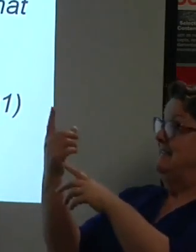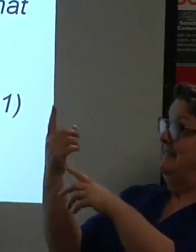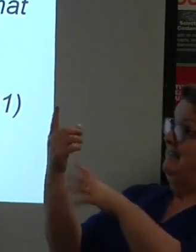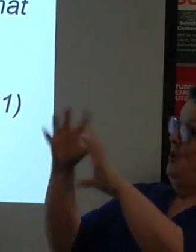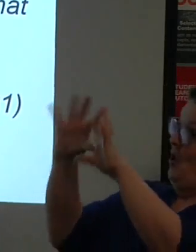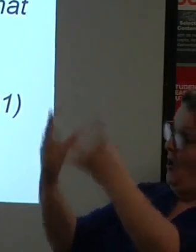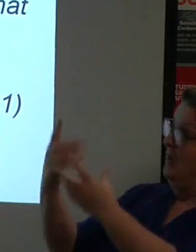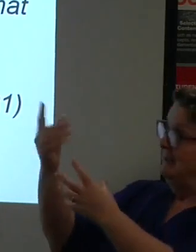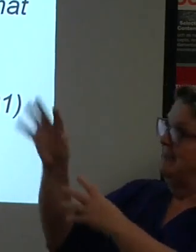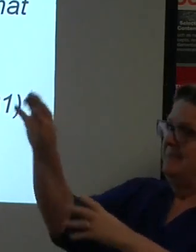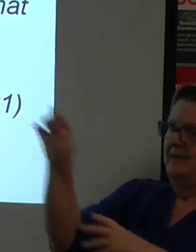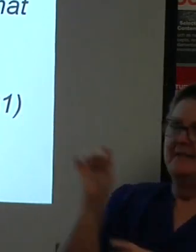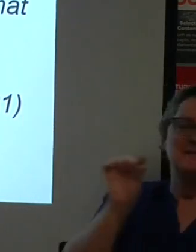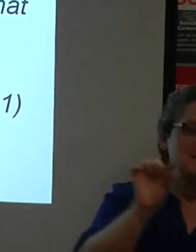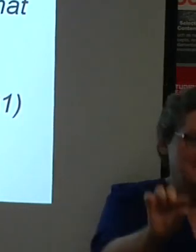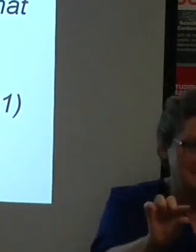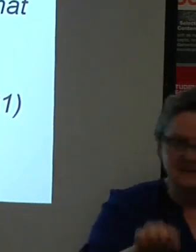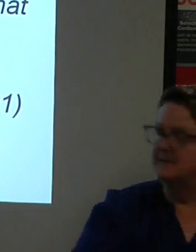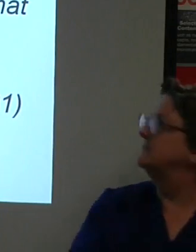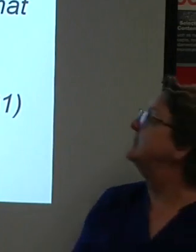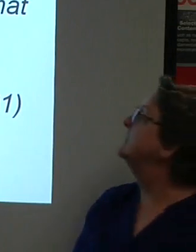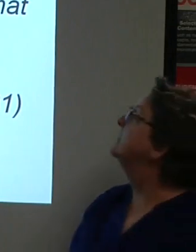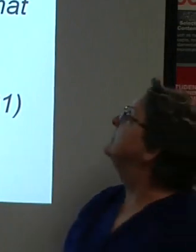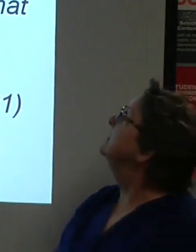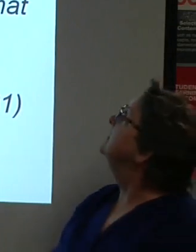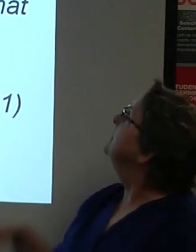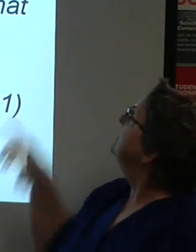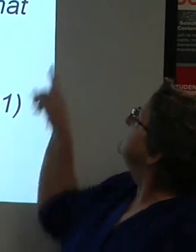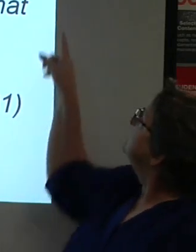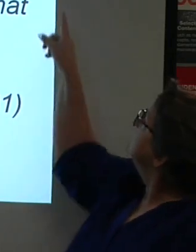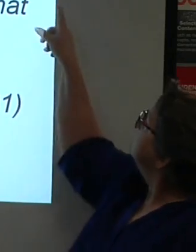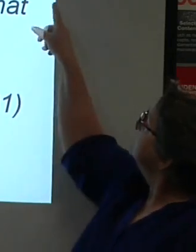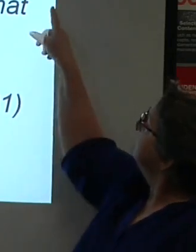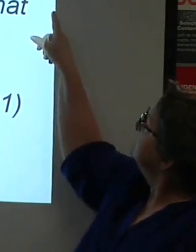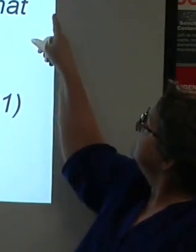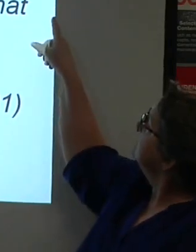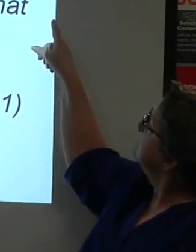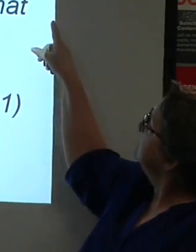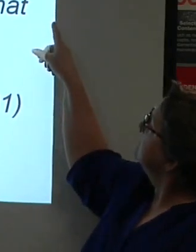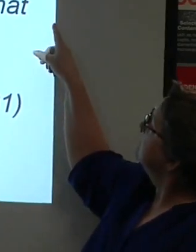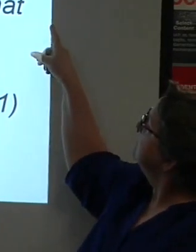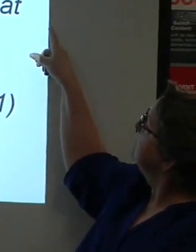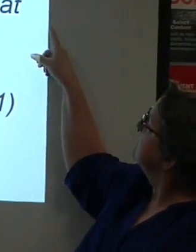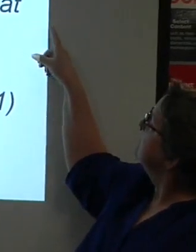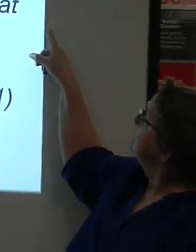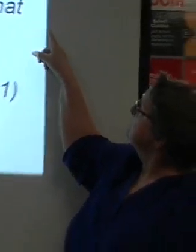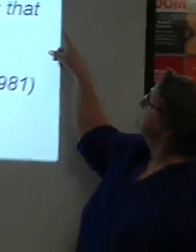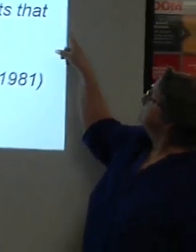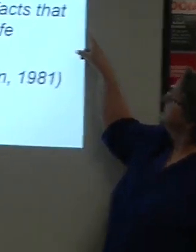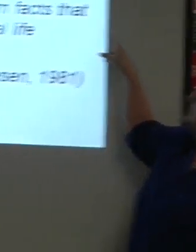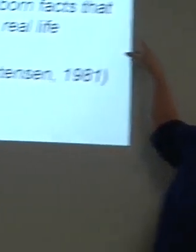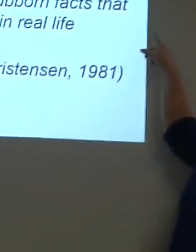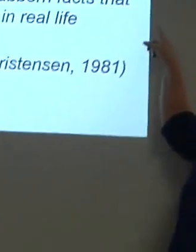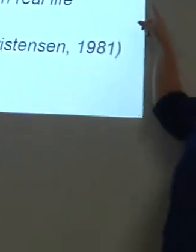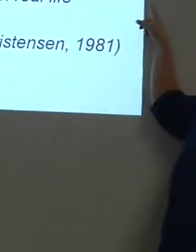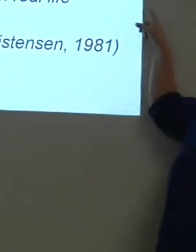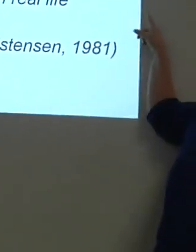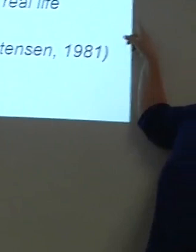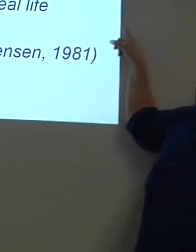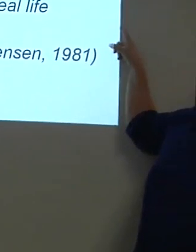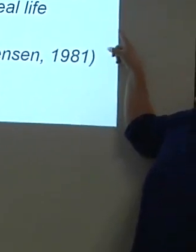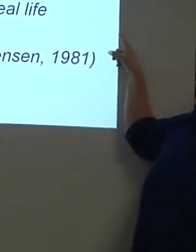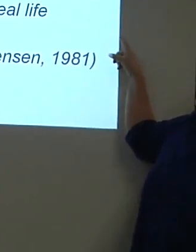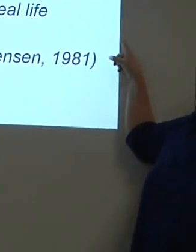And the idea being that a good case keeps the class discussion grounded upon some of the stubborn facts that must be faced in real